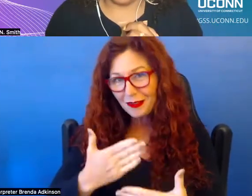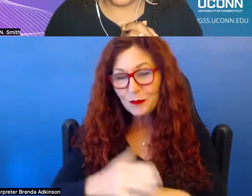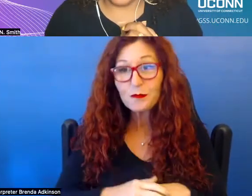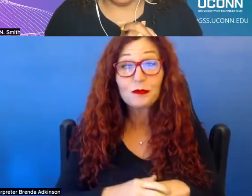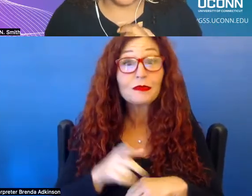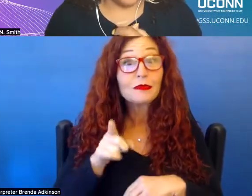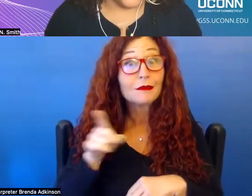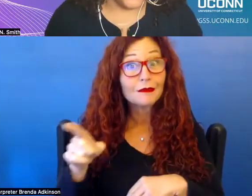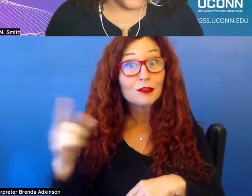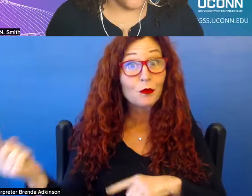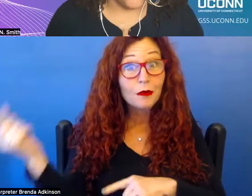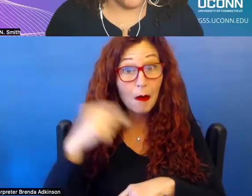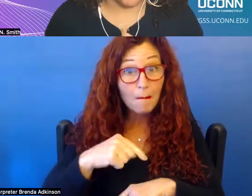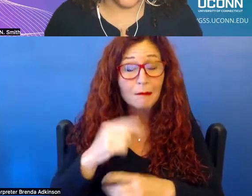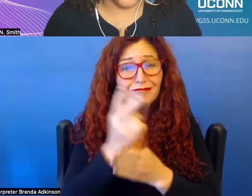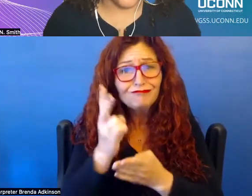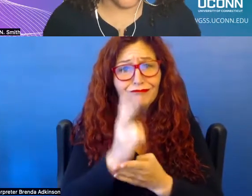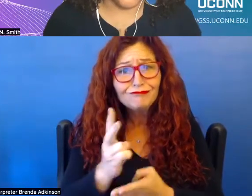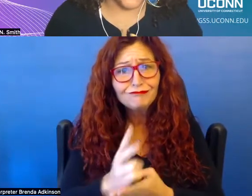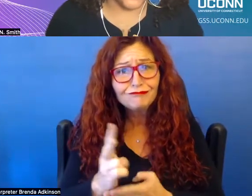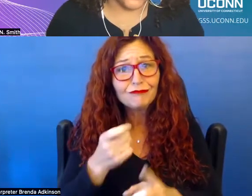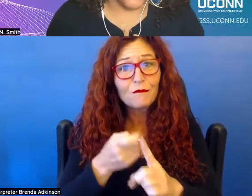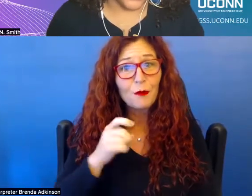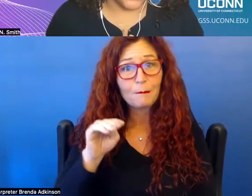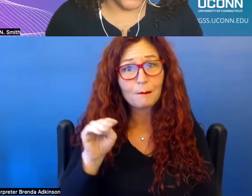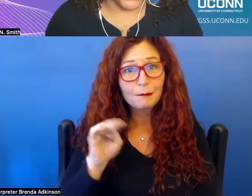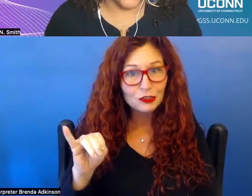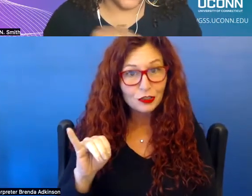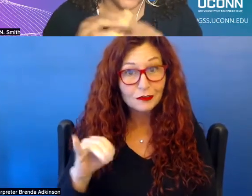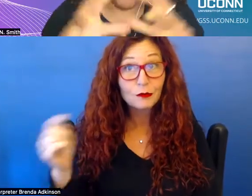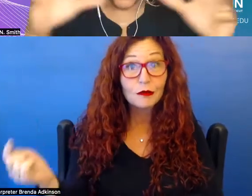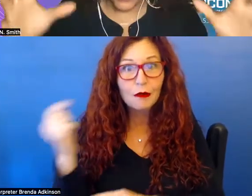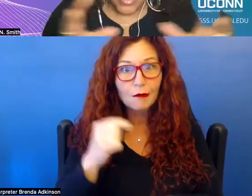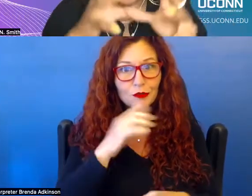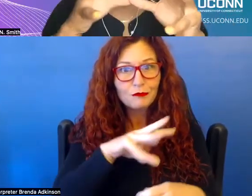Would fly in biweekly to be a part of the Young Women's Initiative economic